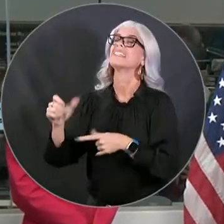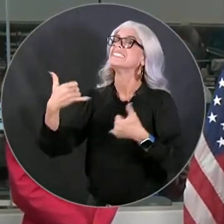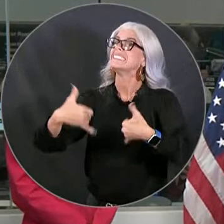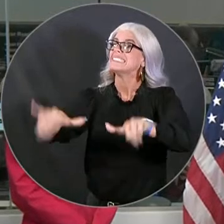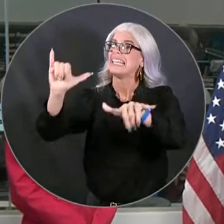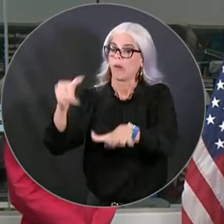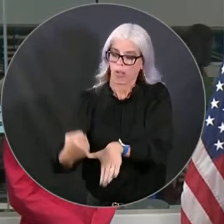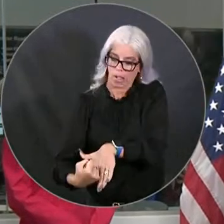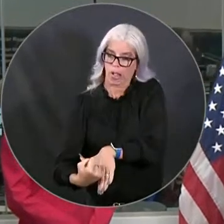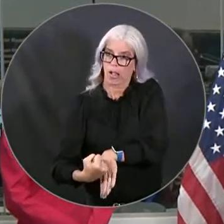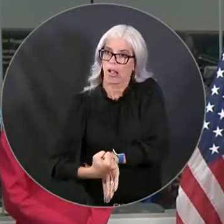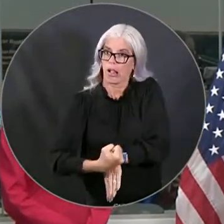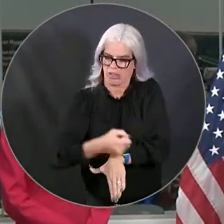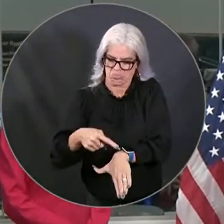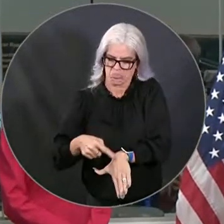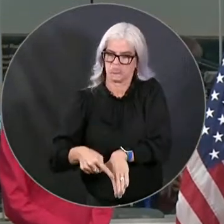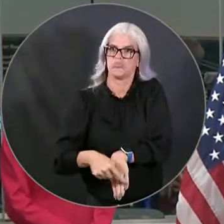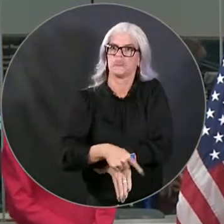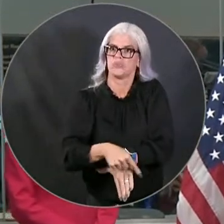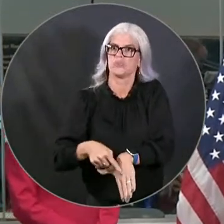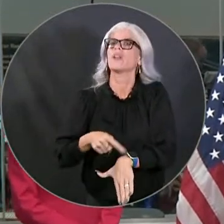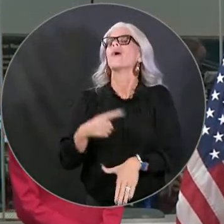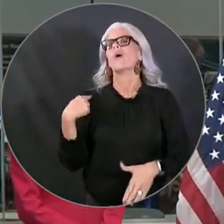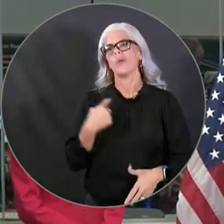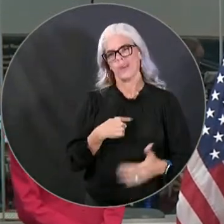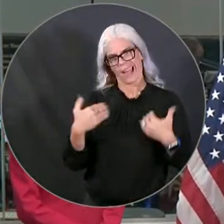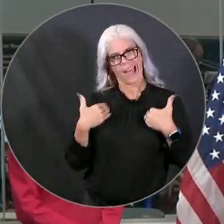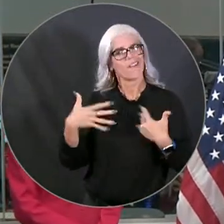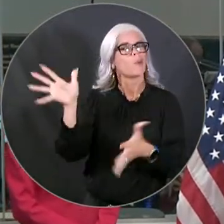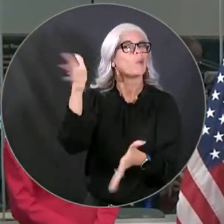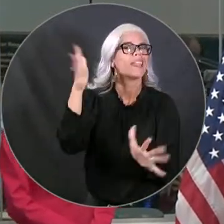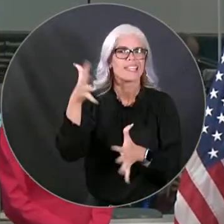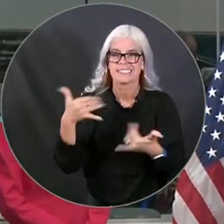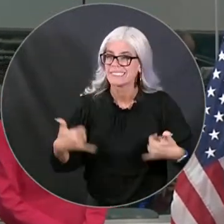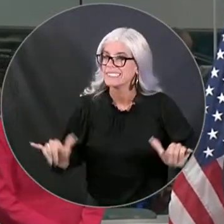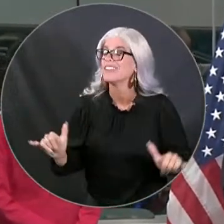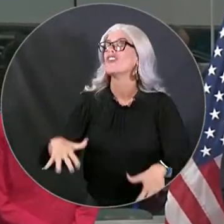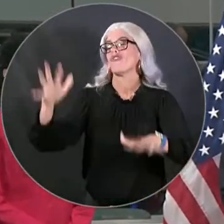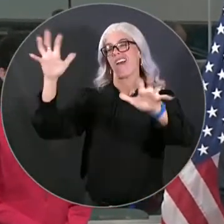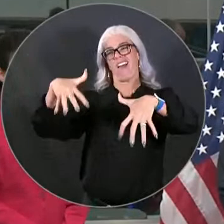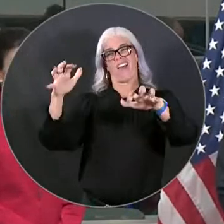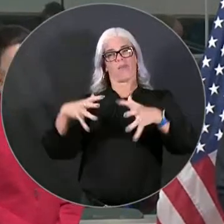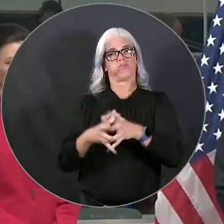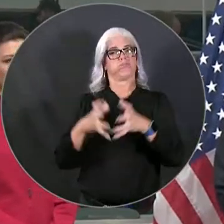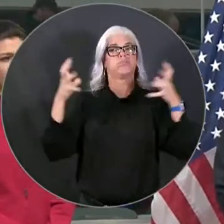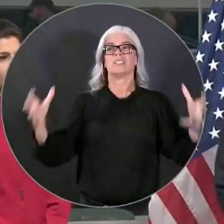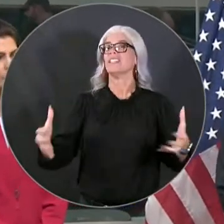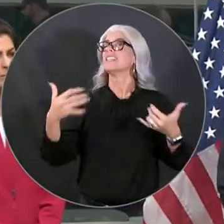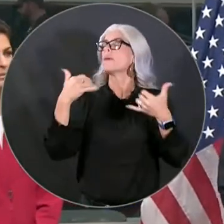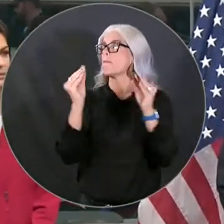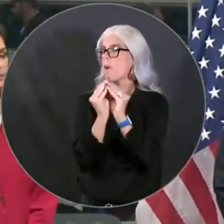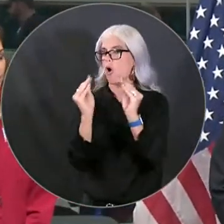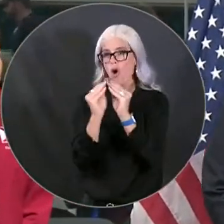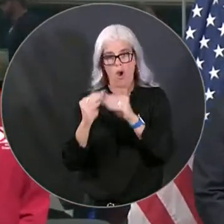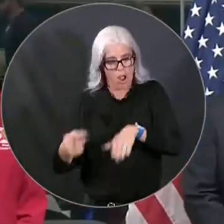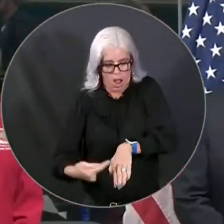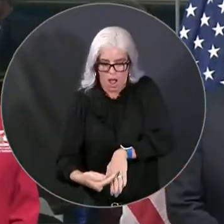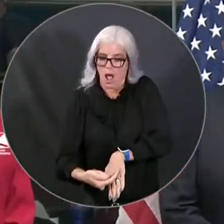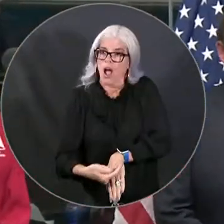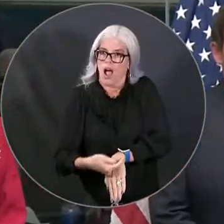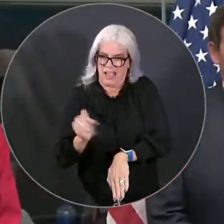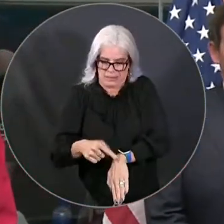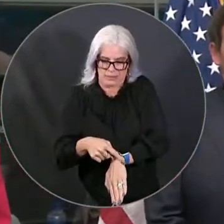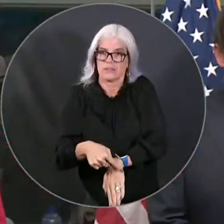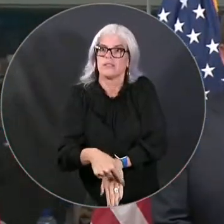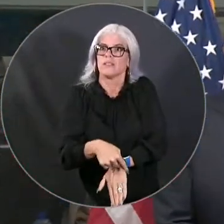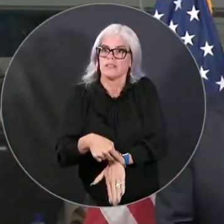damaging winds and extreme rainfall expected throughout the Northeast Florida and Central Florida area. I want